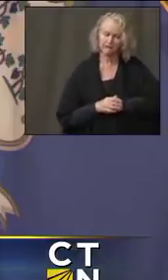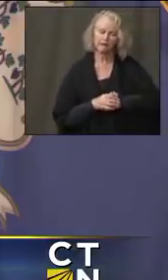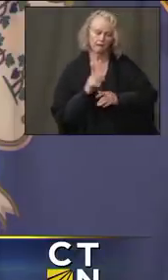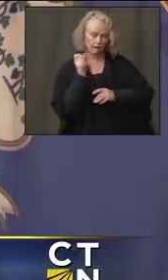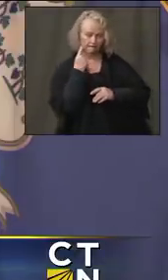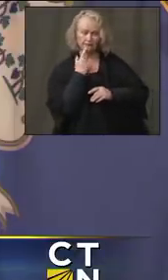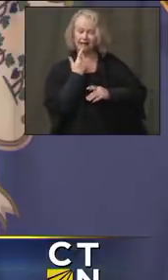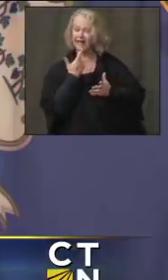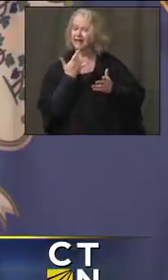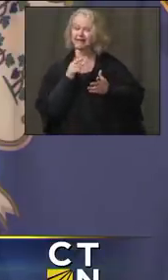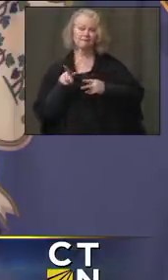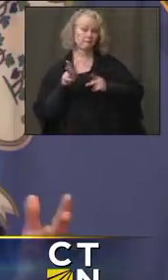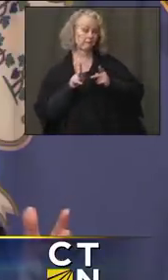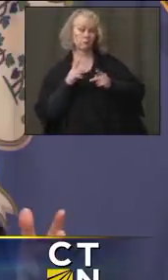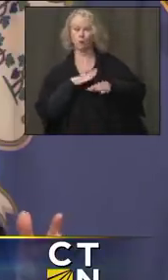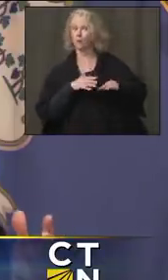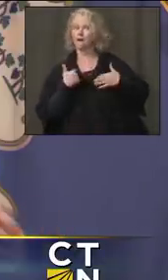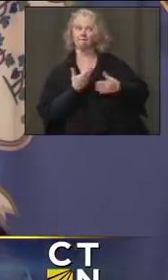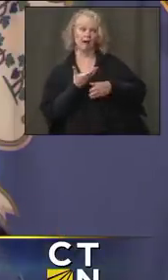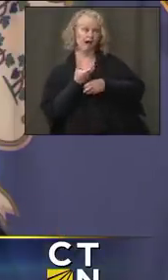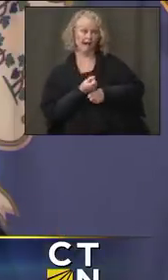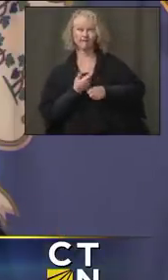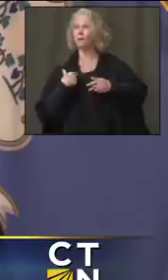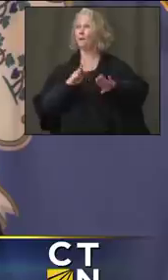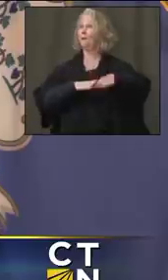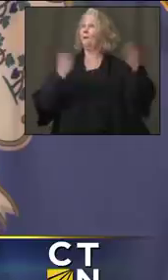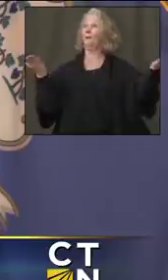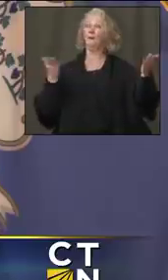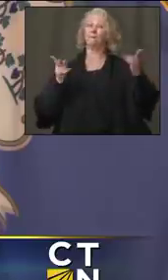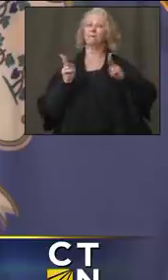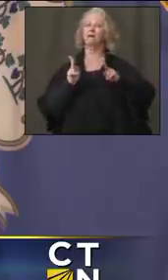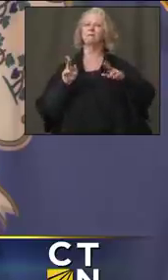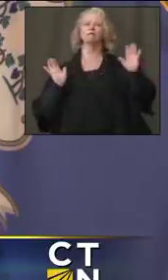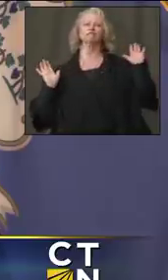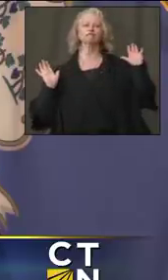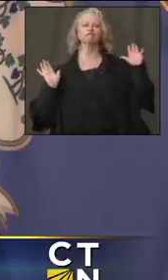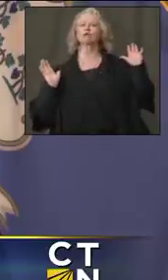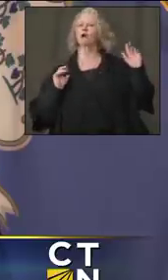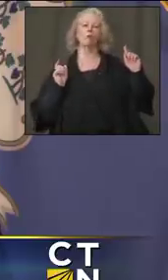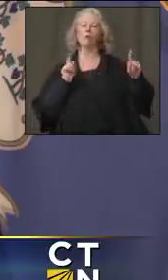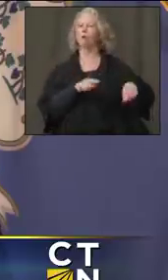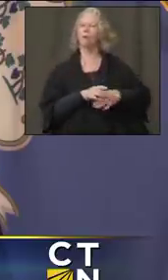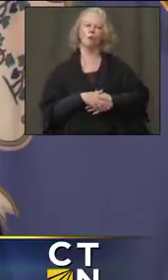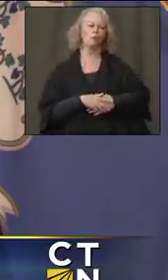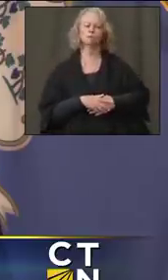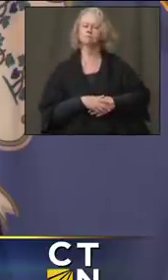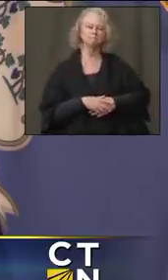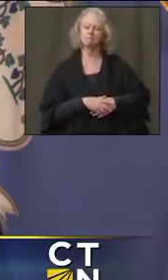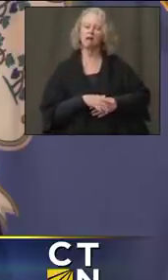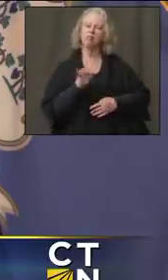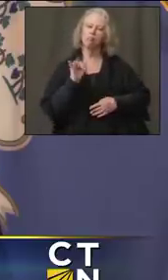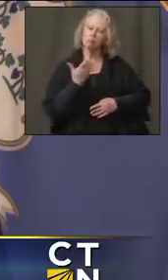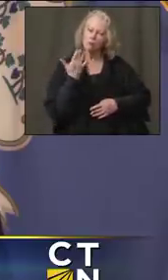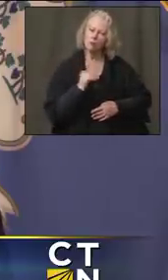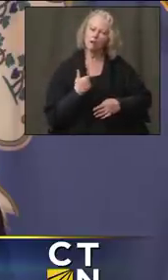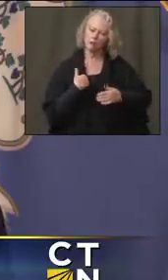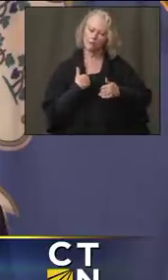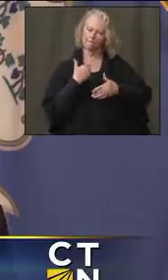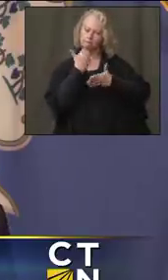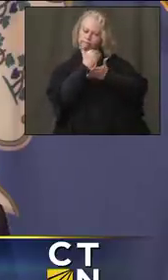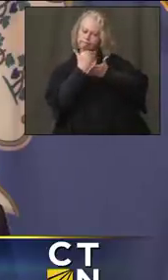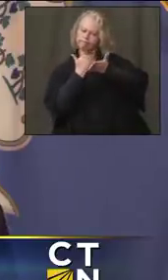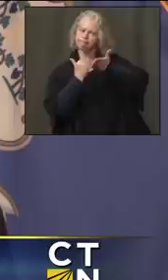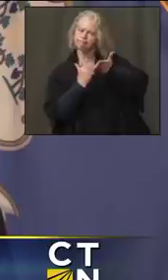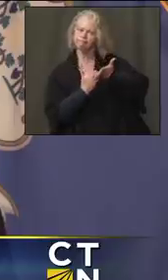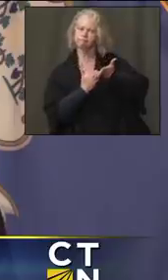the customers don't have confidence, we can open and nobody will go. And that's why these protocols are so important. That's why